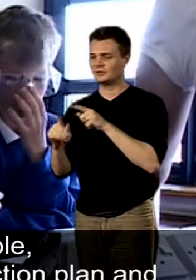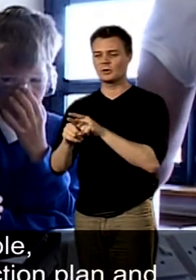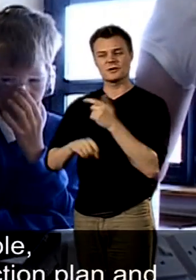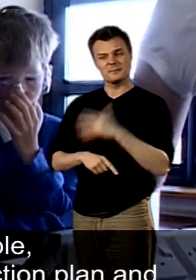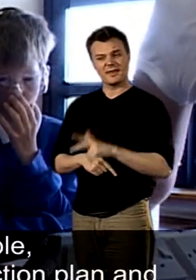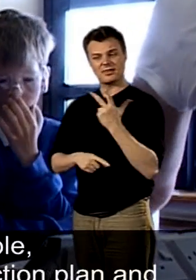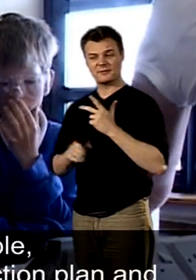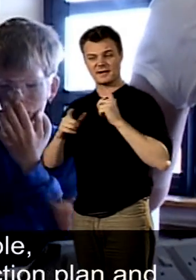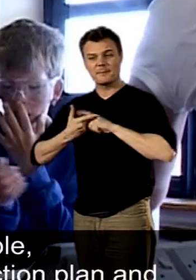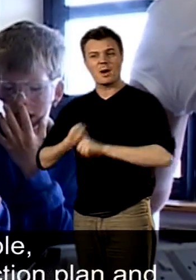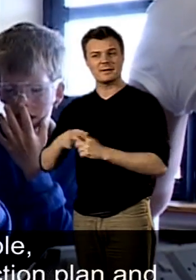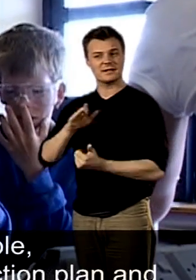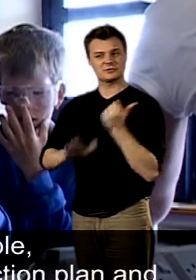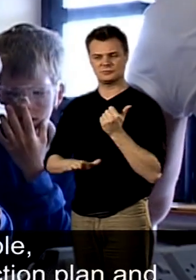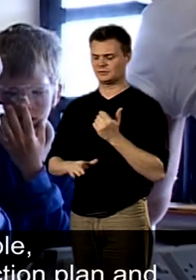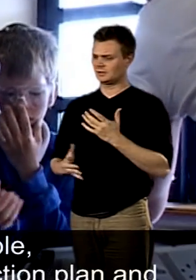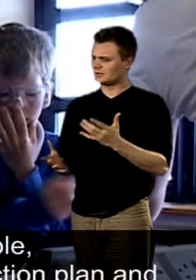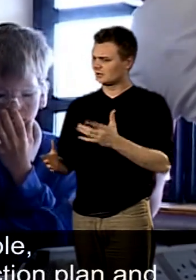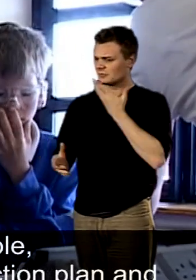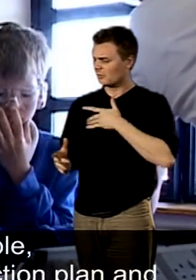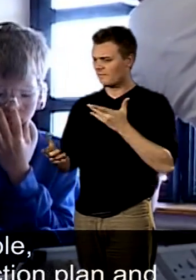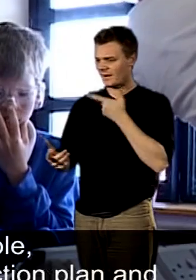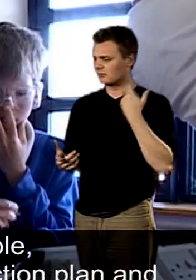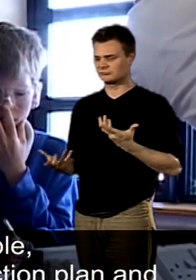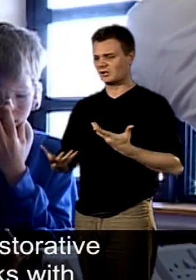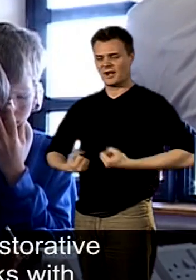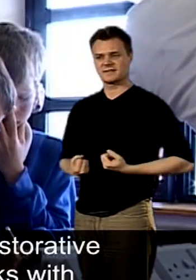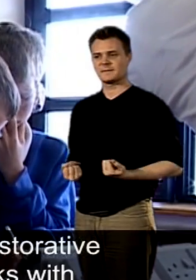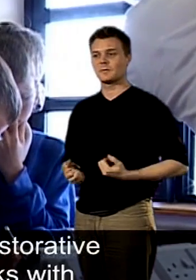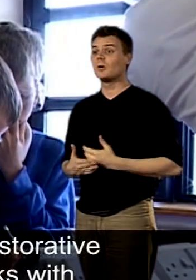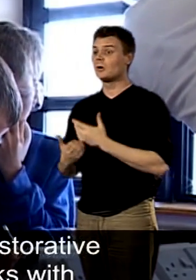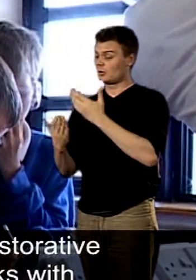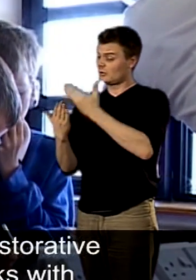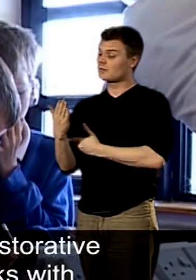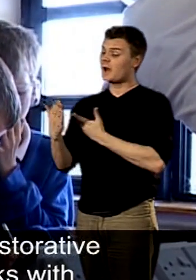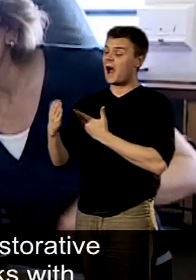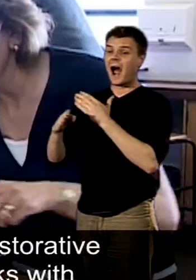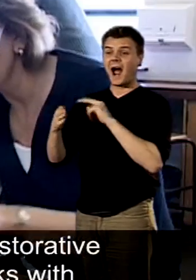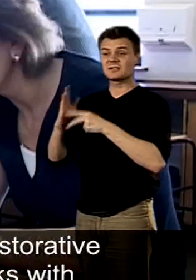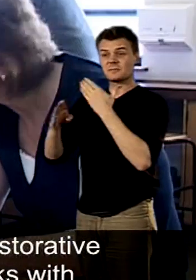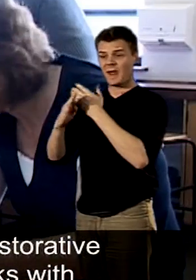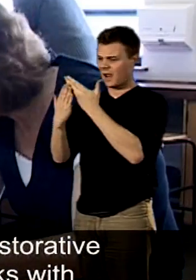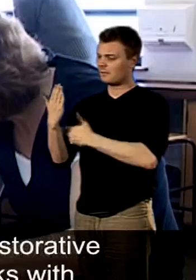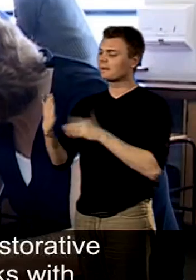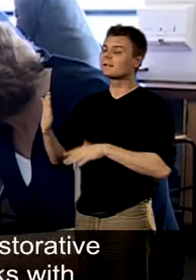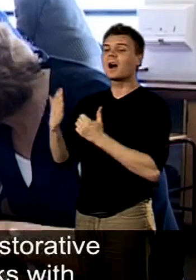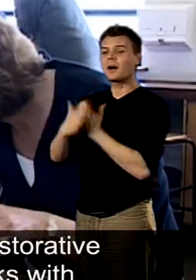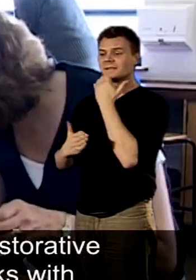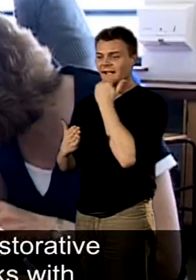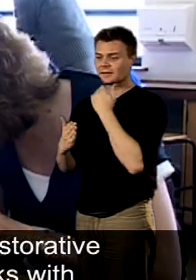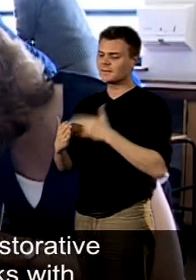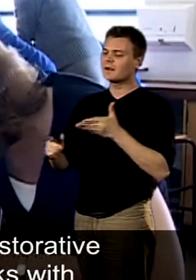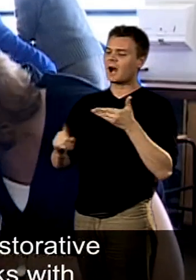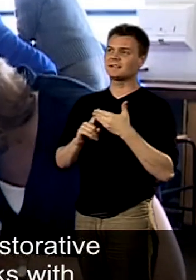school found unacceptable, Filsham staff have updated their action plan and identified the need for training in restorative